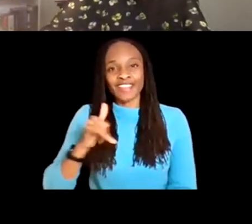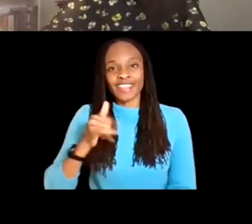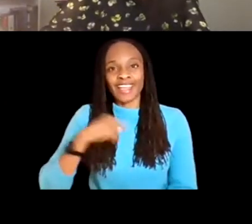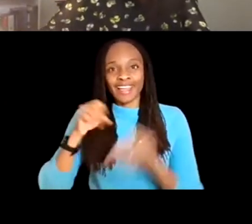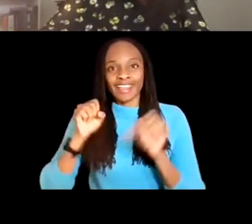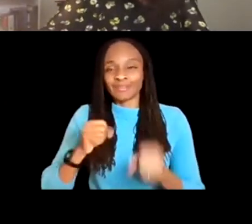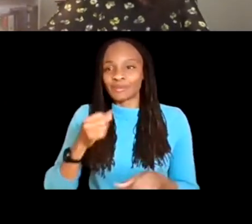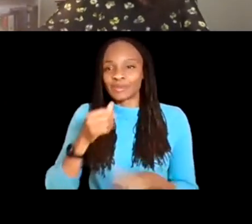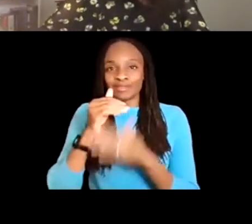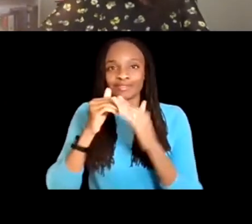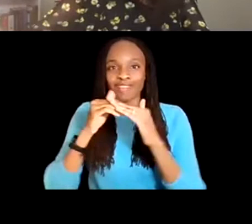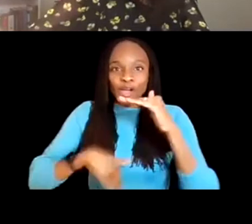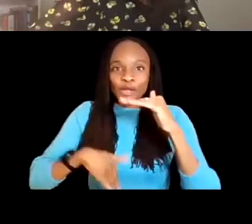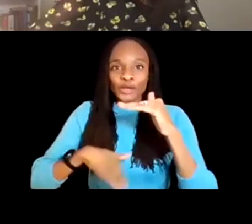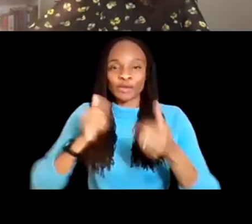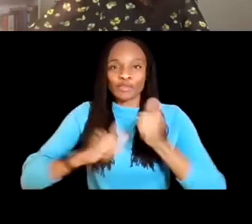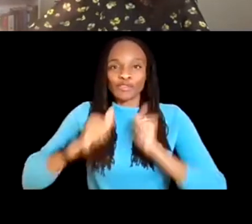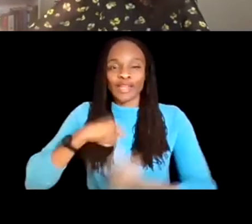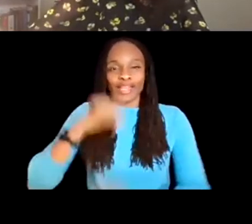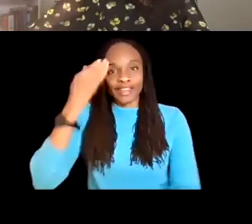I didn't know that was my peak moment.